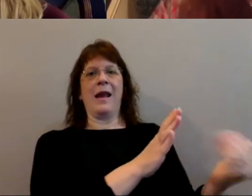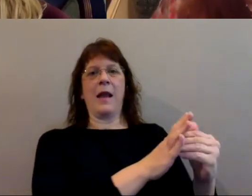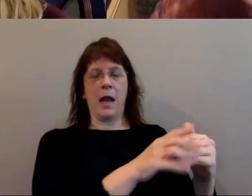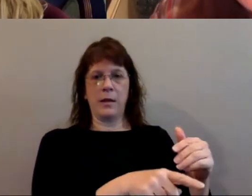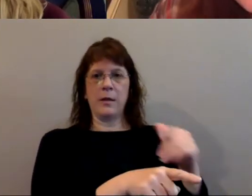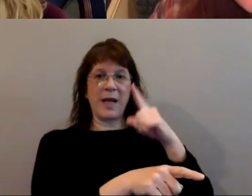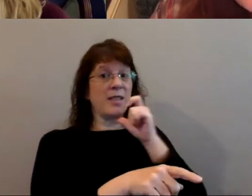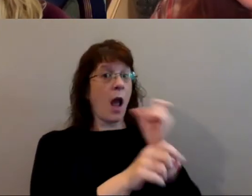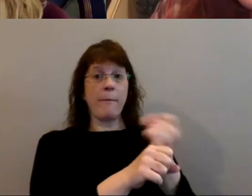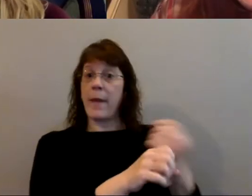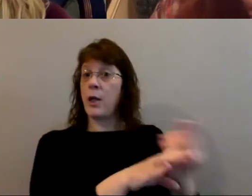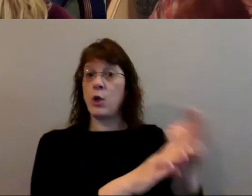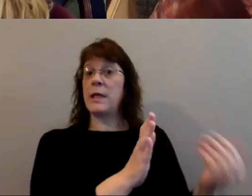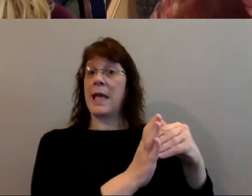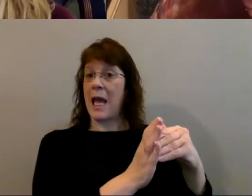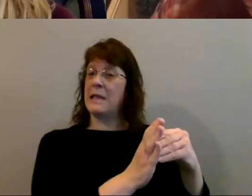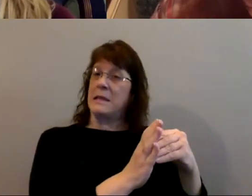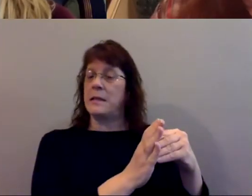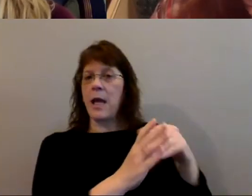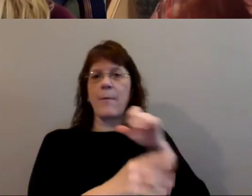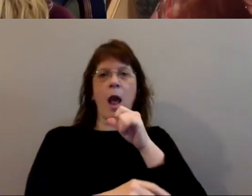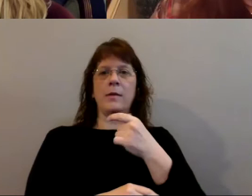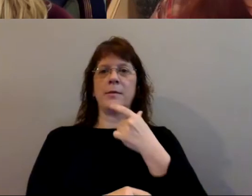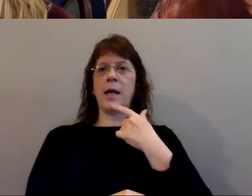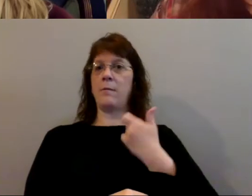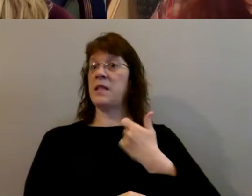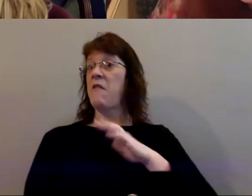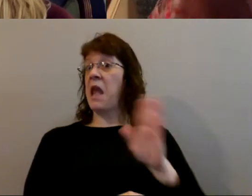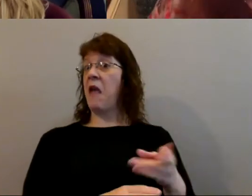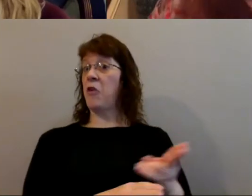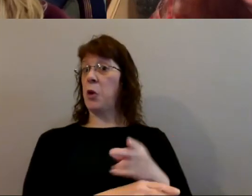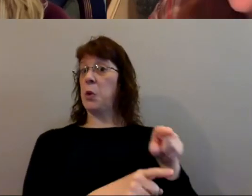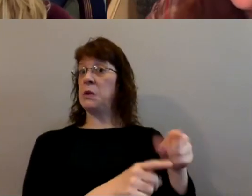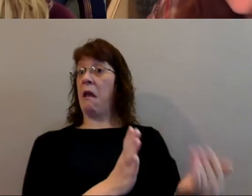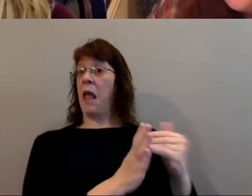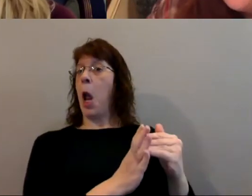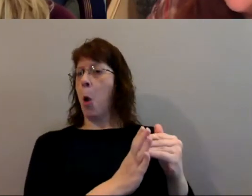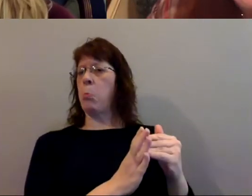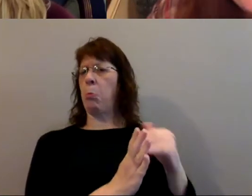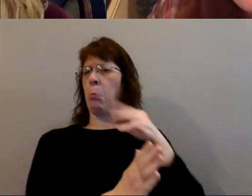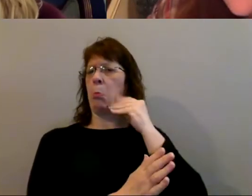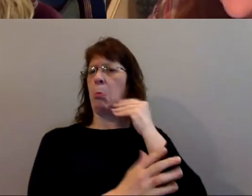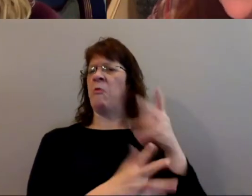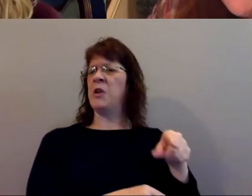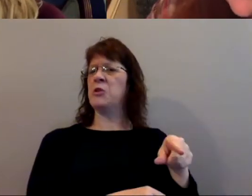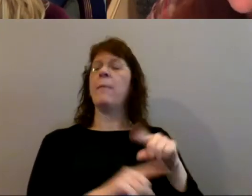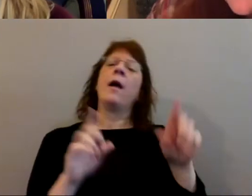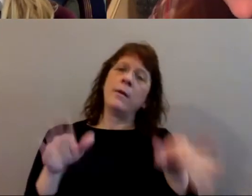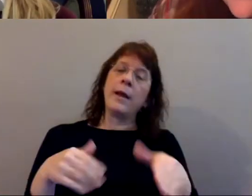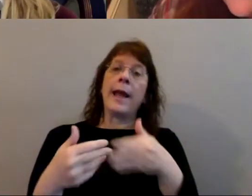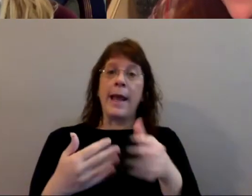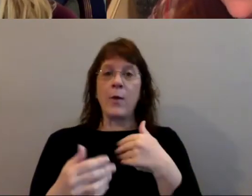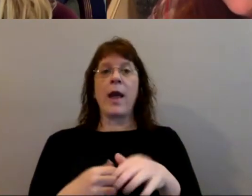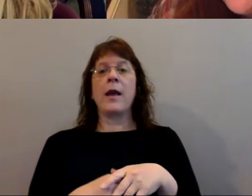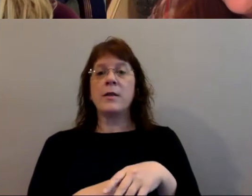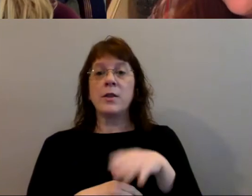made to be reused. But I'm not saying I've never not reused a non-reusable water bottle, been there. But anyway, so Brody would like to